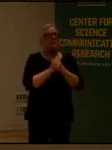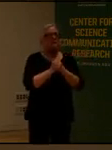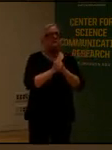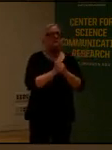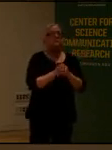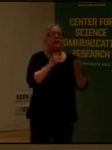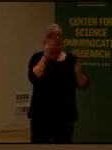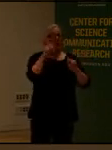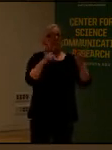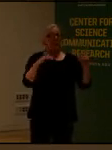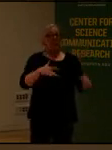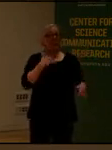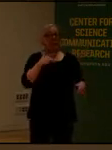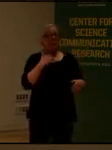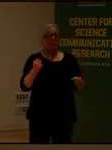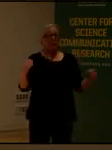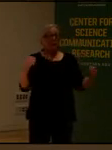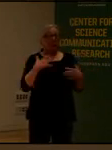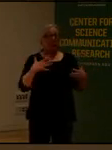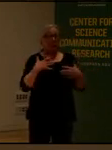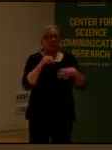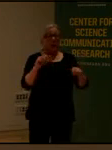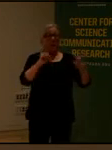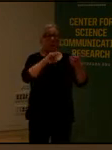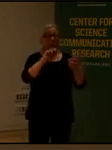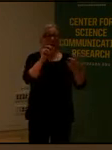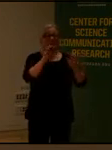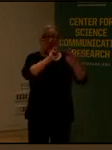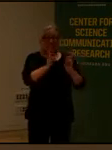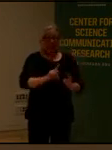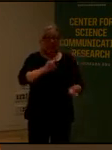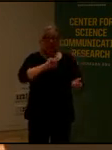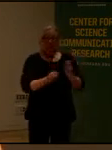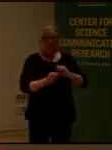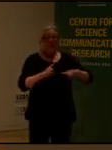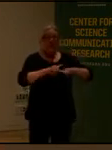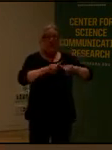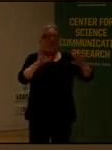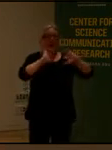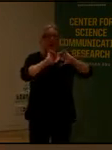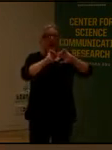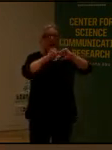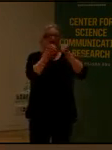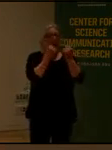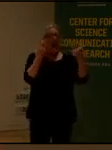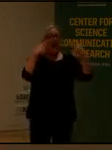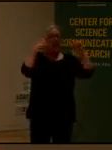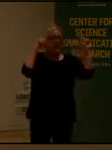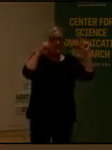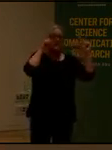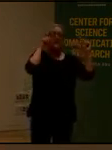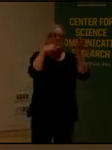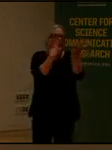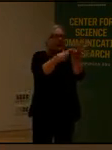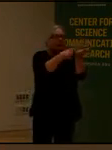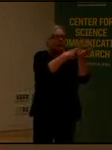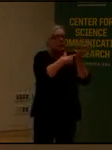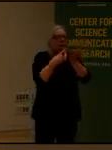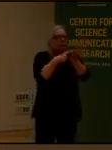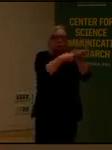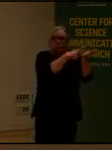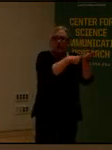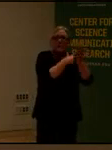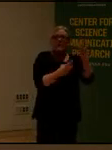action. And how can we hold our leaders accountable? We need the systems level change. And so we have to start